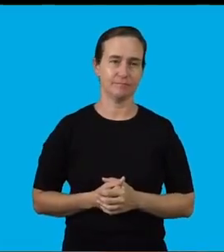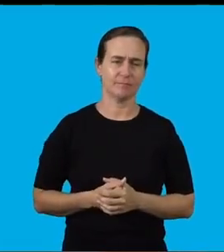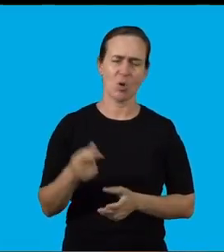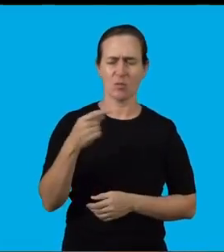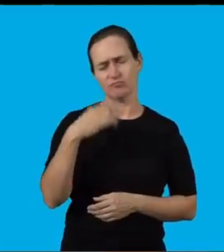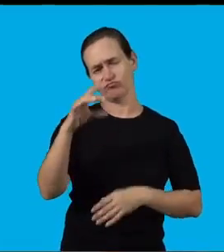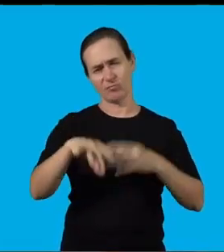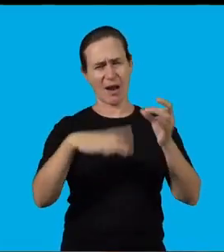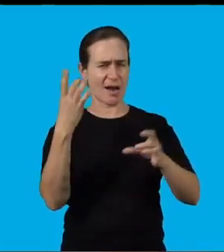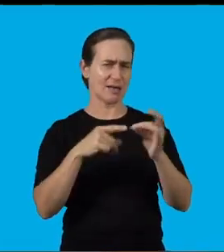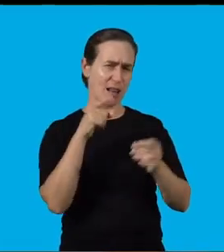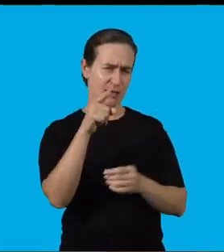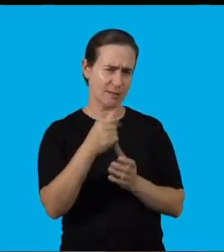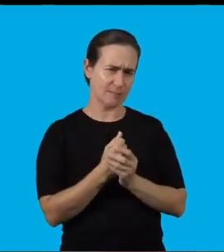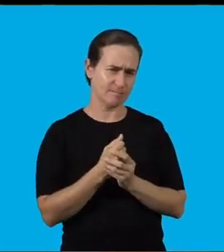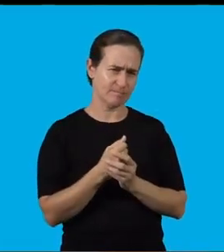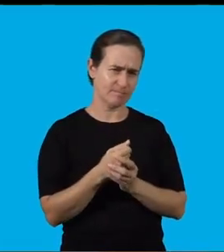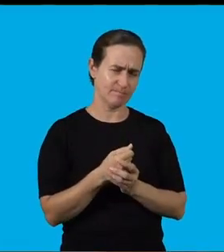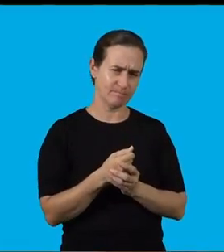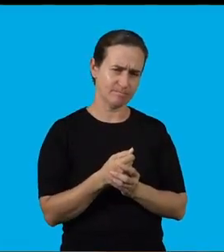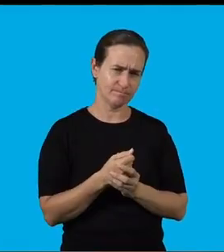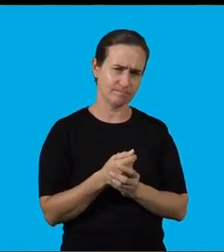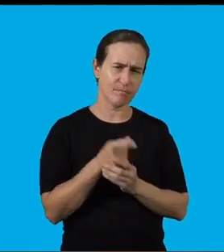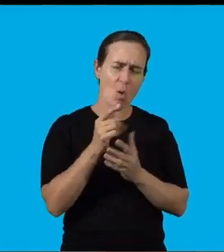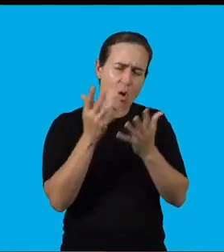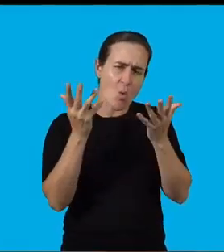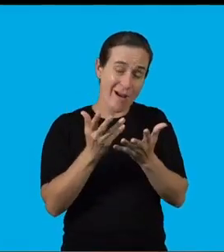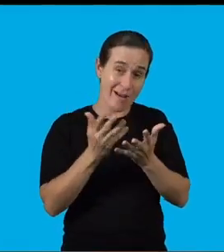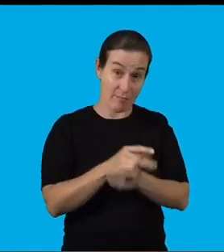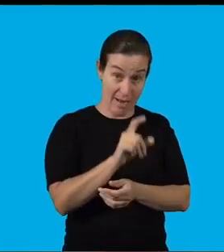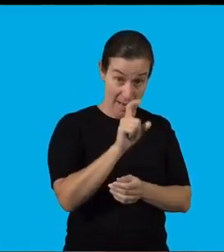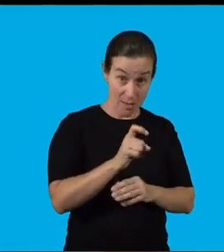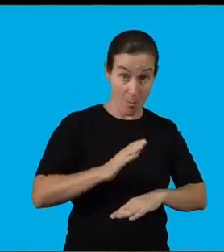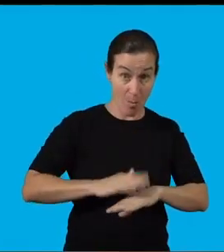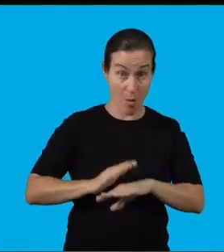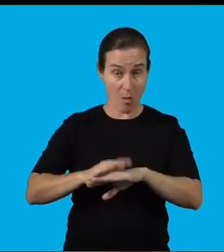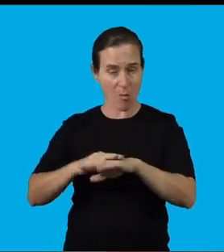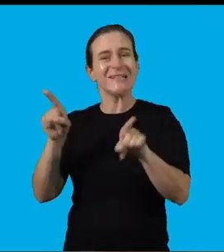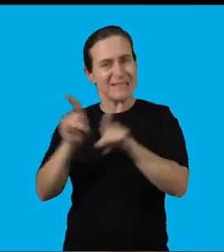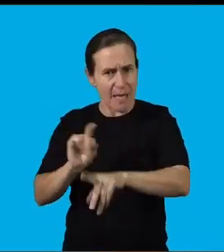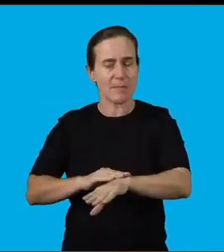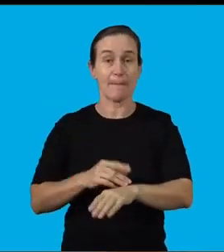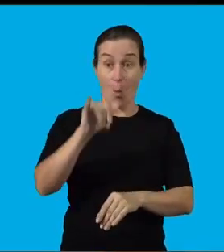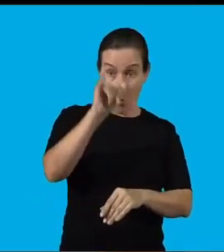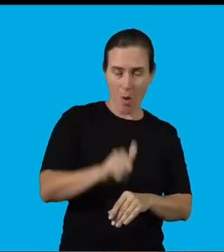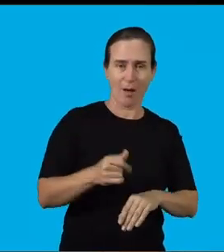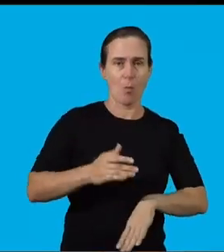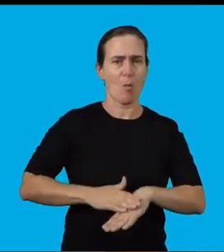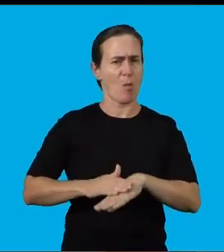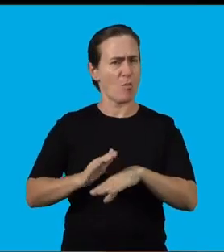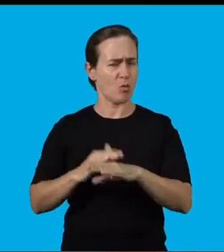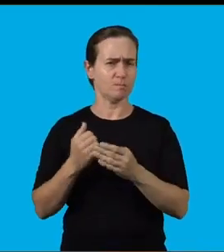analyze your graph, you break it up into sections, and you look for where is x getting bigger and y getting bigger at the same time.